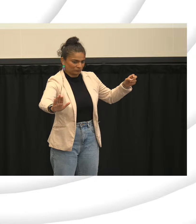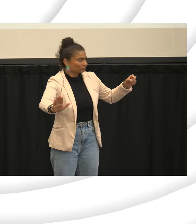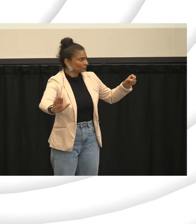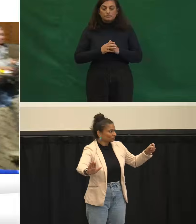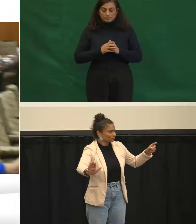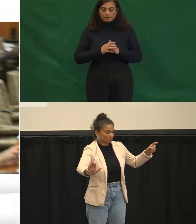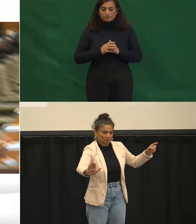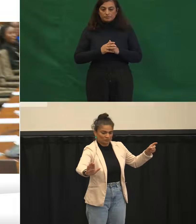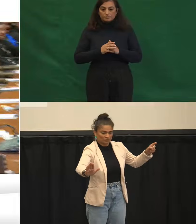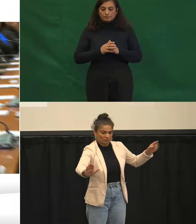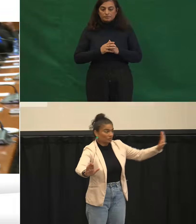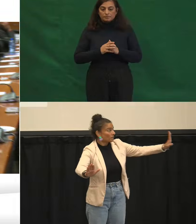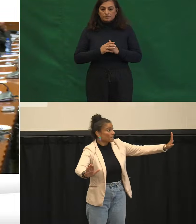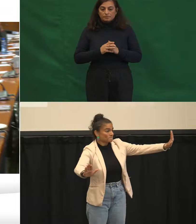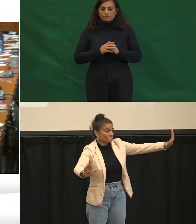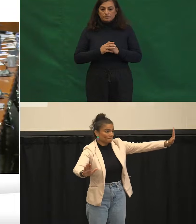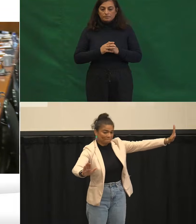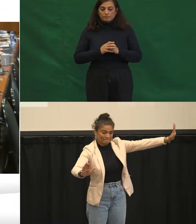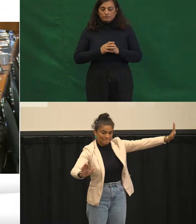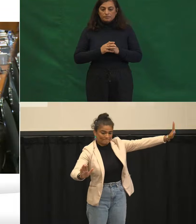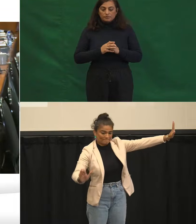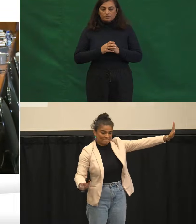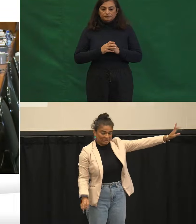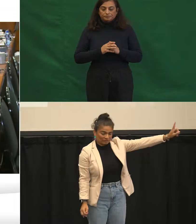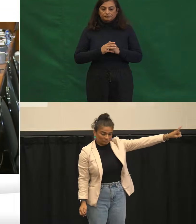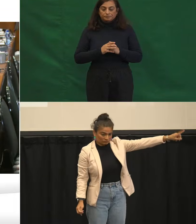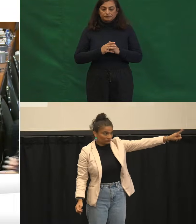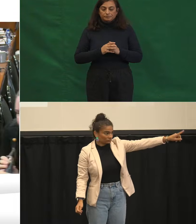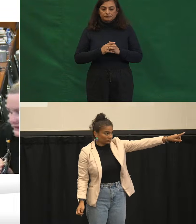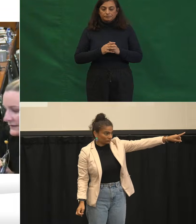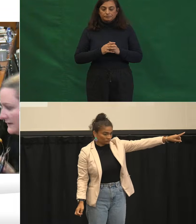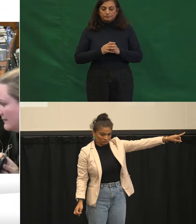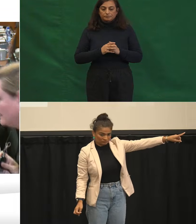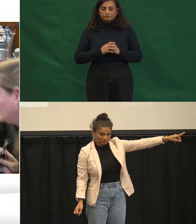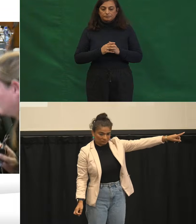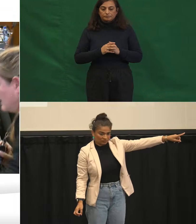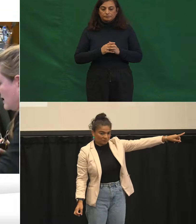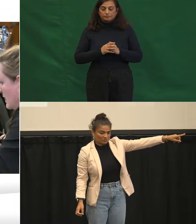screen. Thank you.